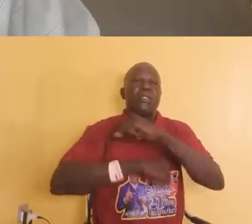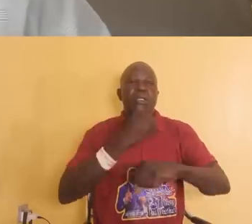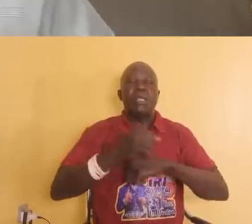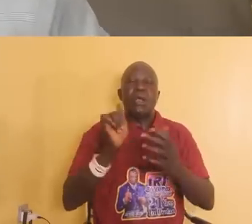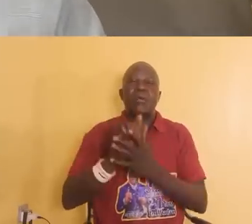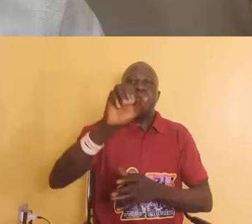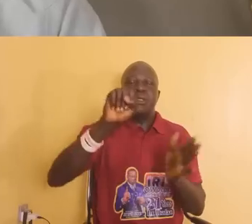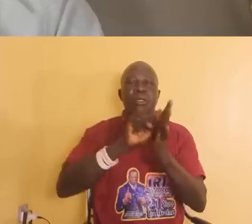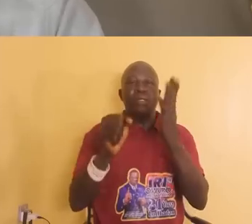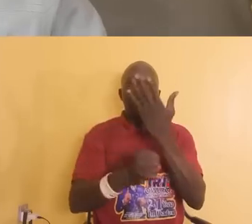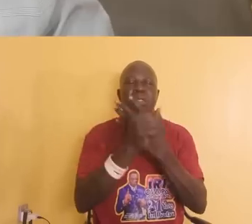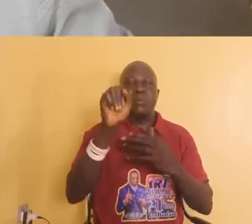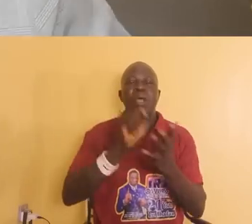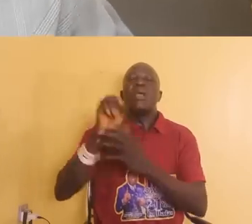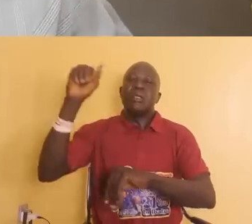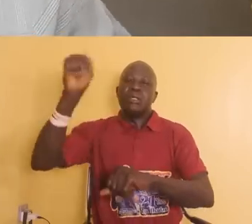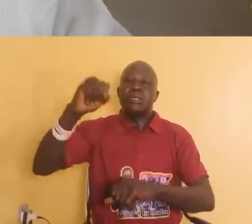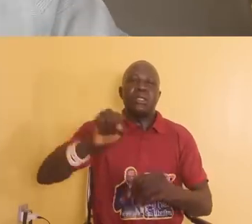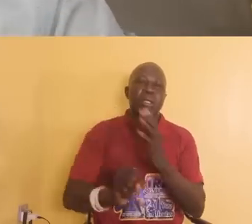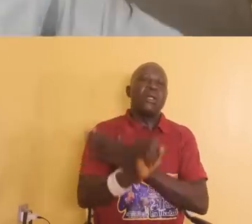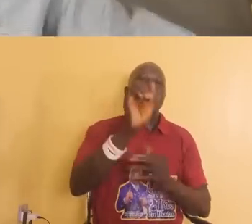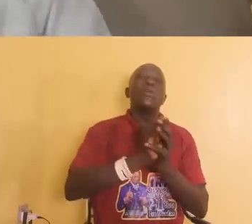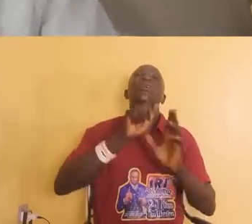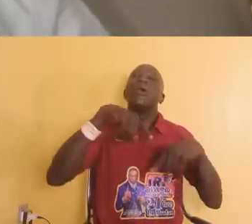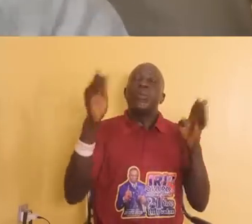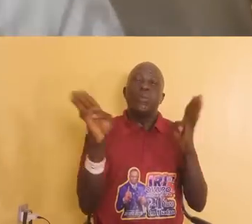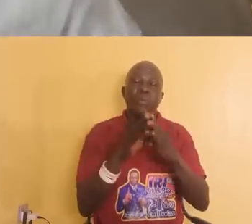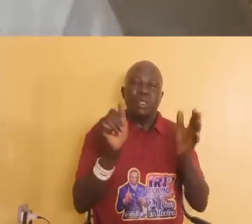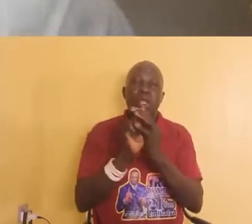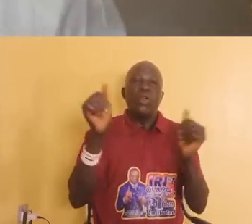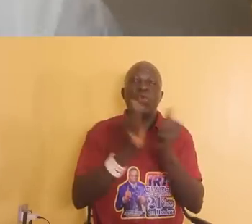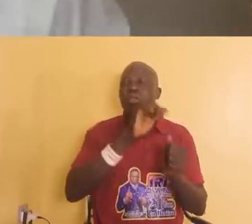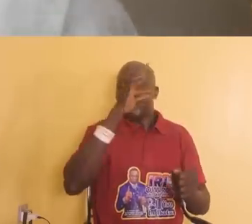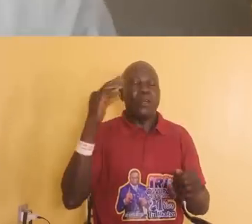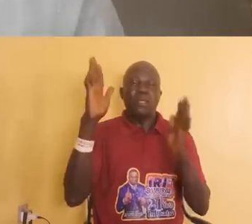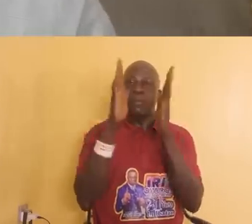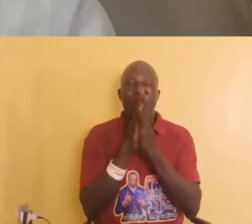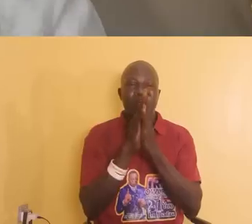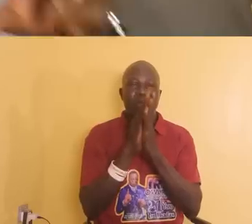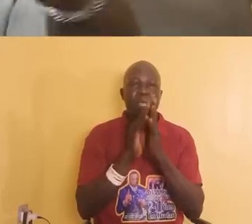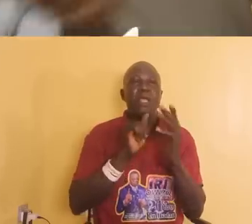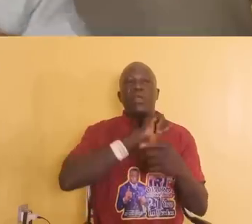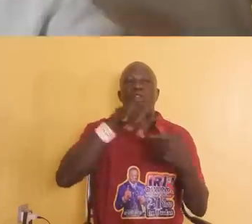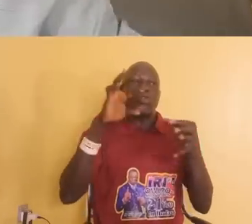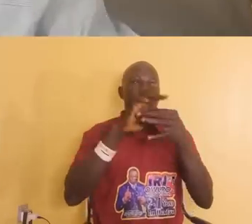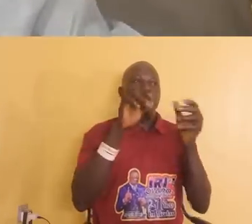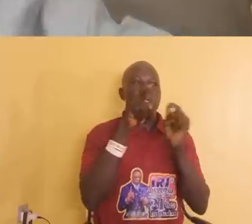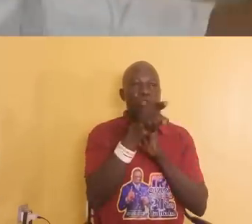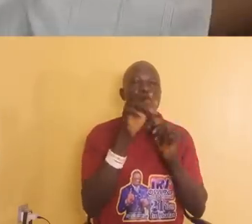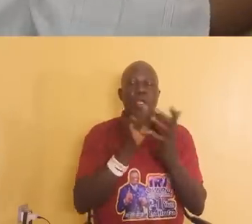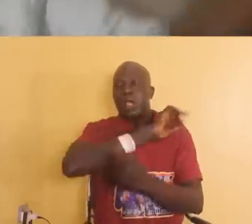of September. Amen. Yes. Only one look for me. The Lord has me. But now we are here. We are live. Not to connect yet.